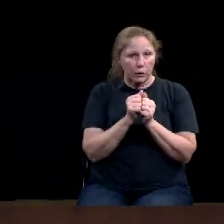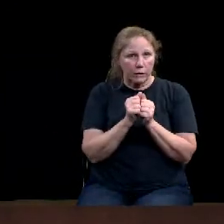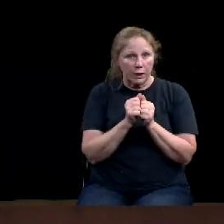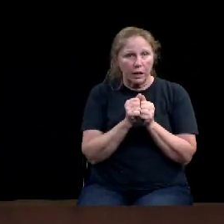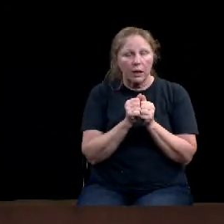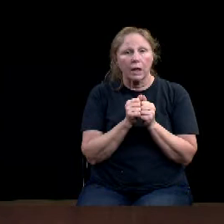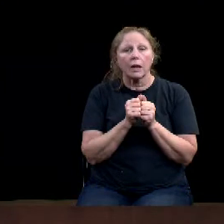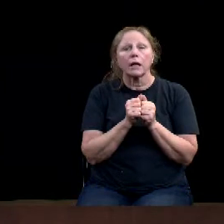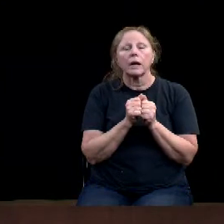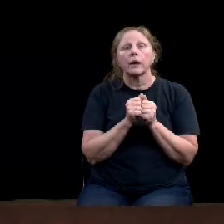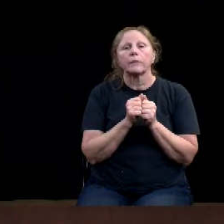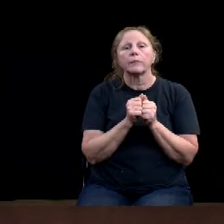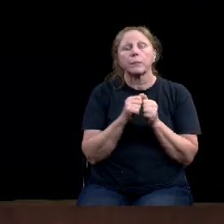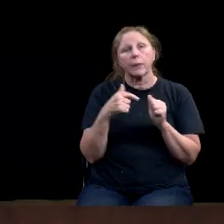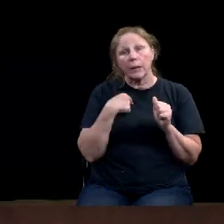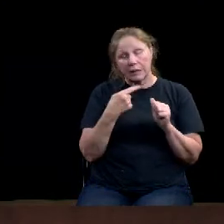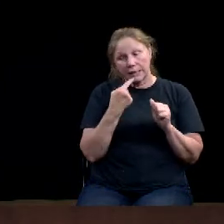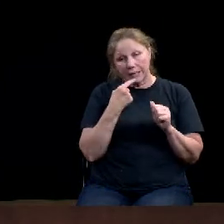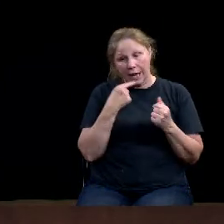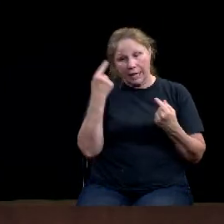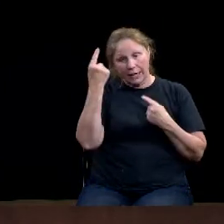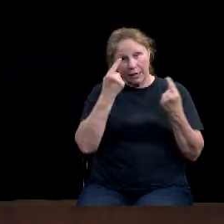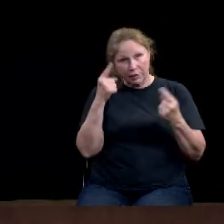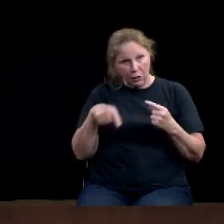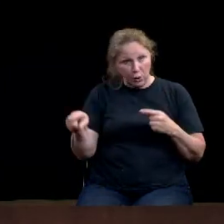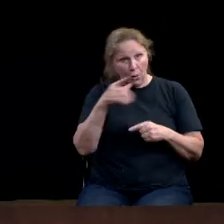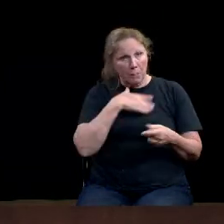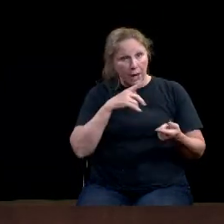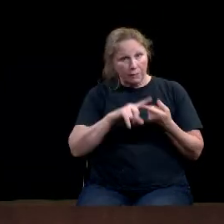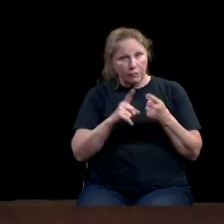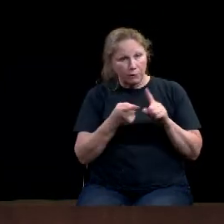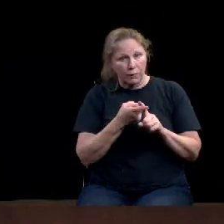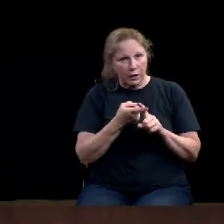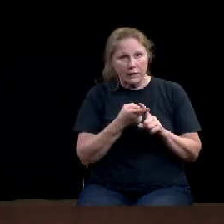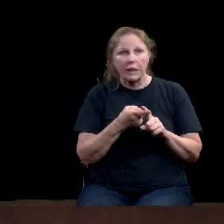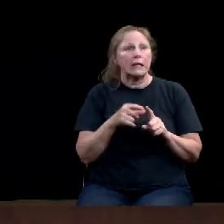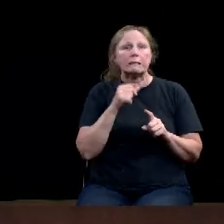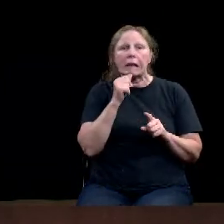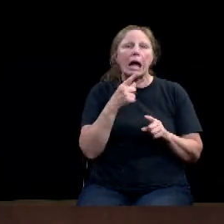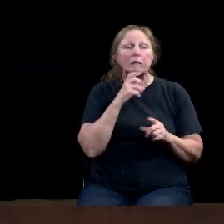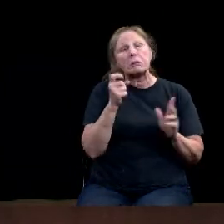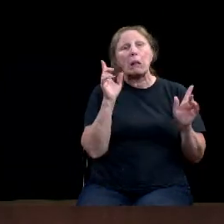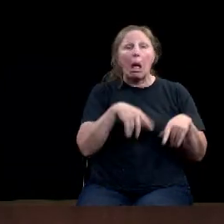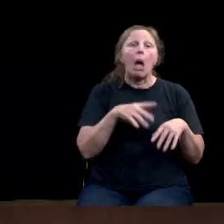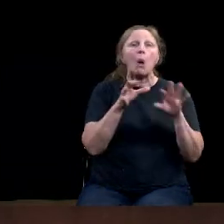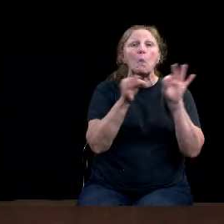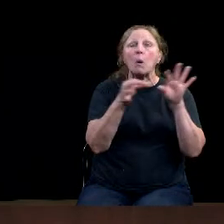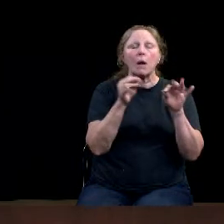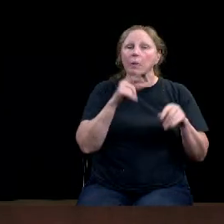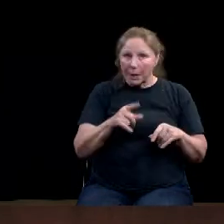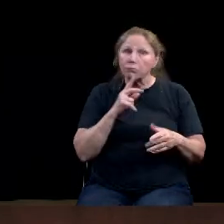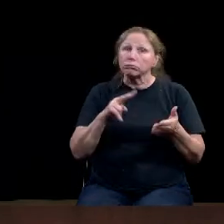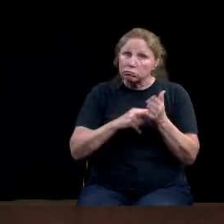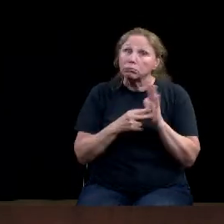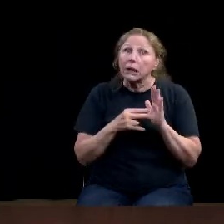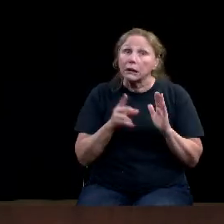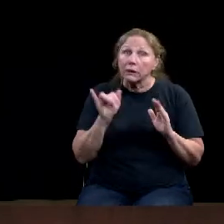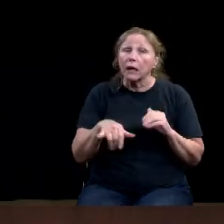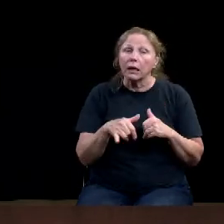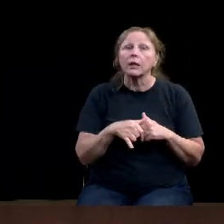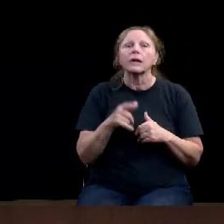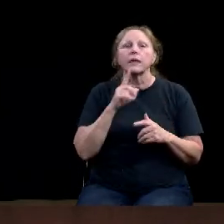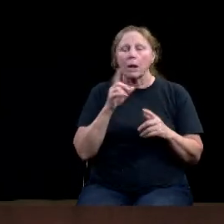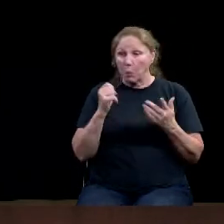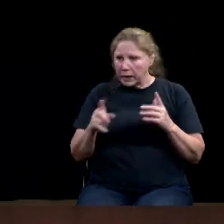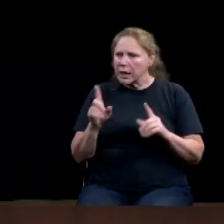can talk, disagree, but we still hug it out at the end. And so it is truly an honor to serve what I consider